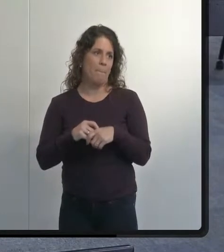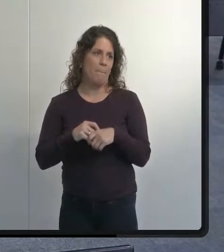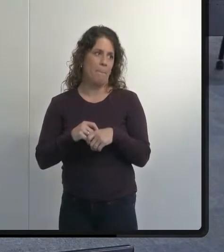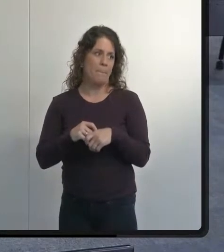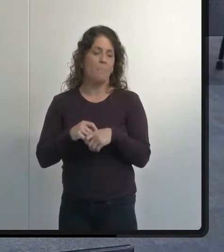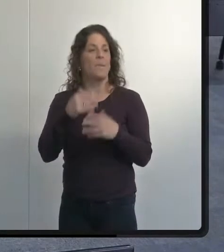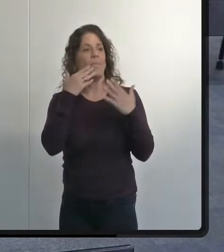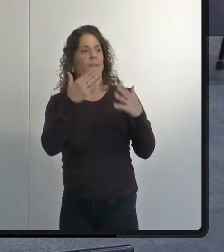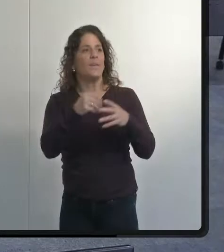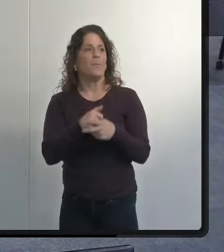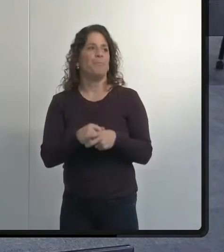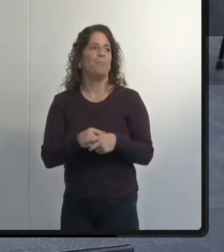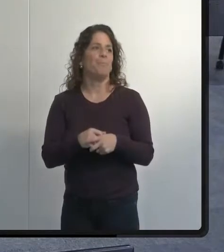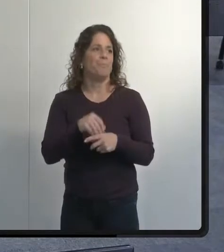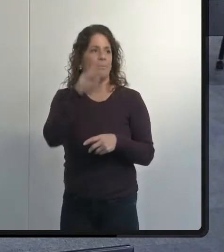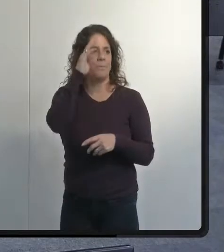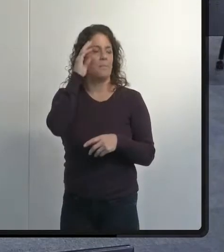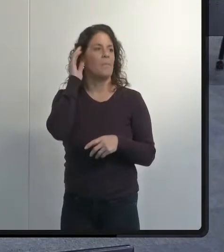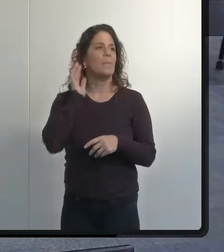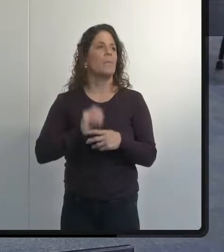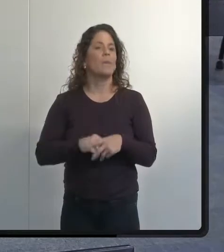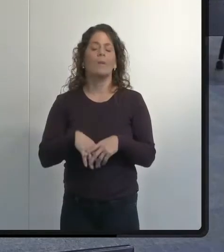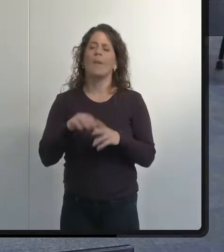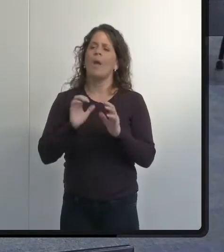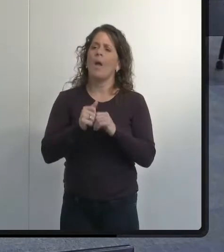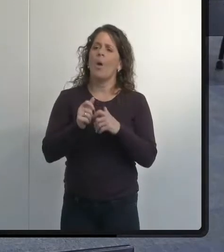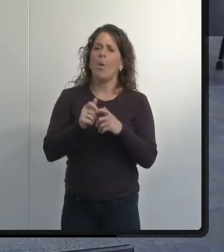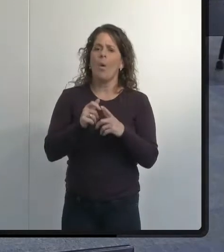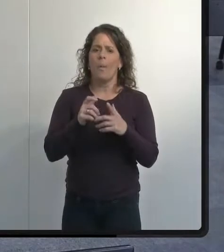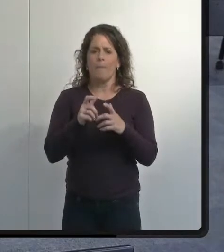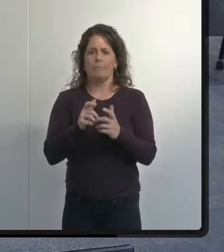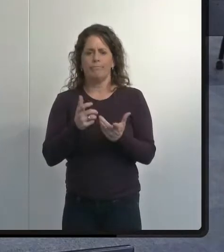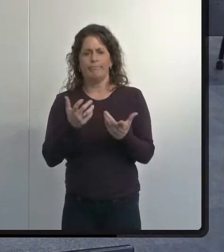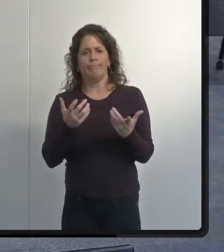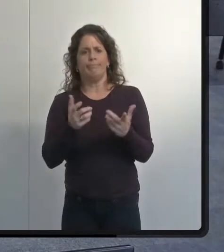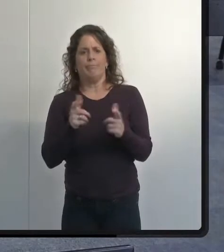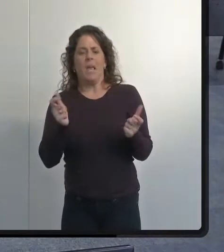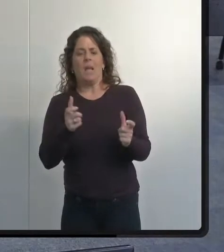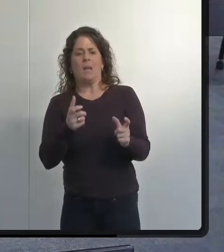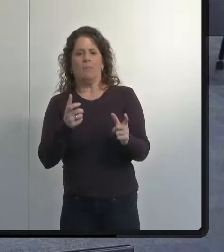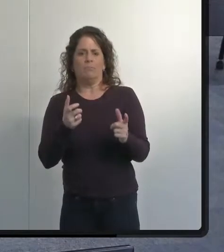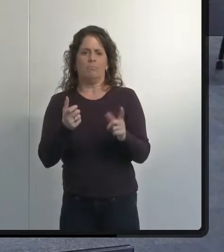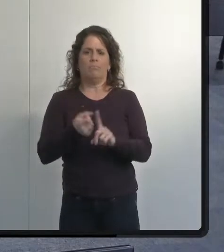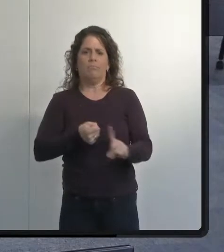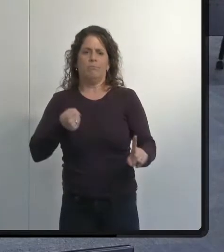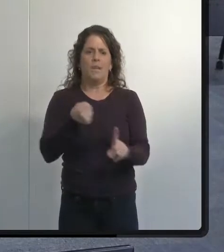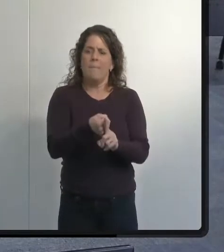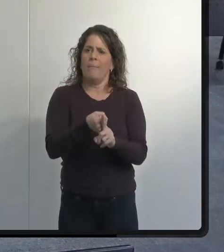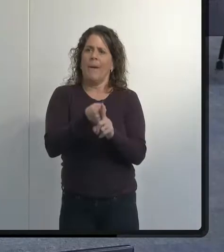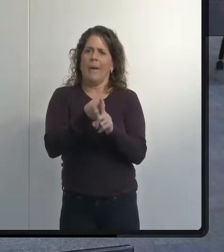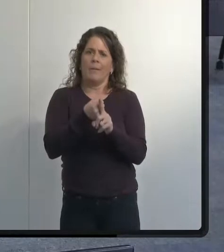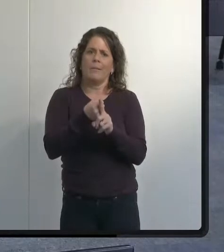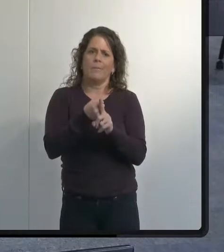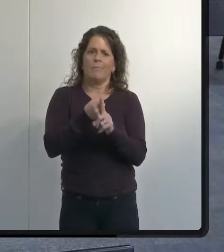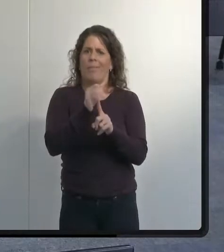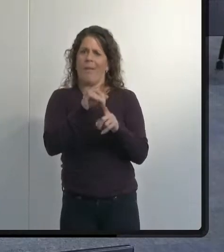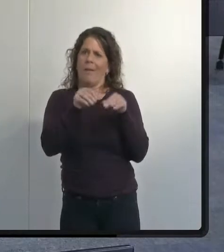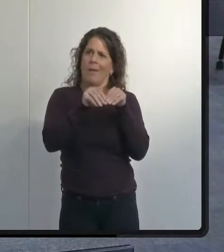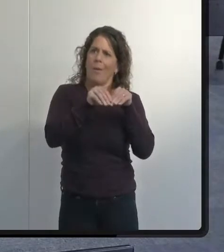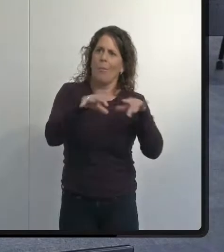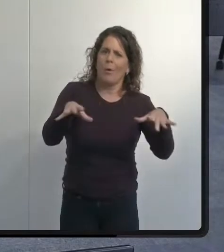Thank you, Mr. Dreyfus. Yeah. How big of an impact will the outbreak at the prison have on reopening, or